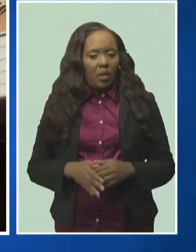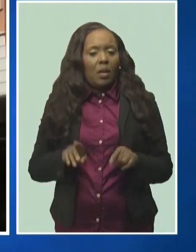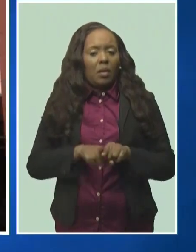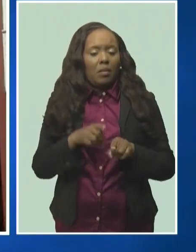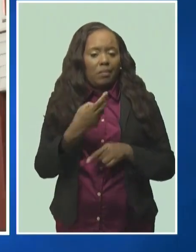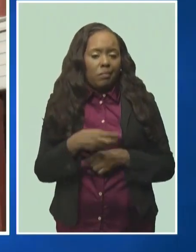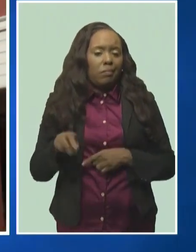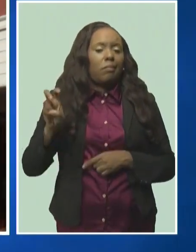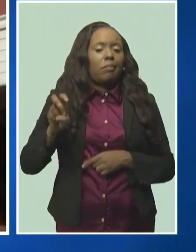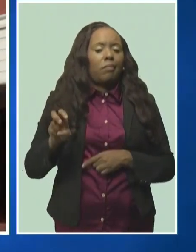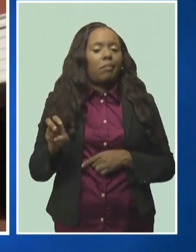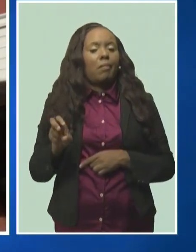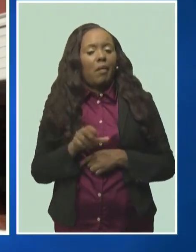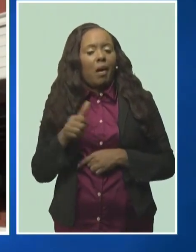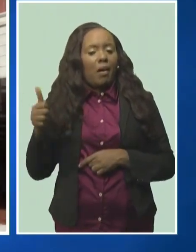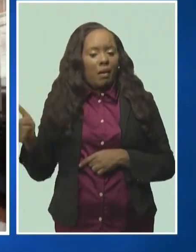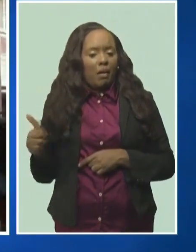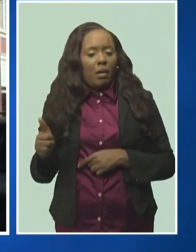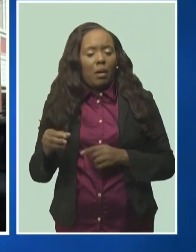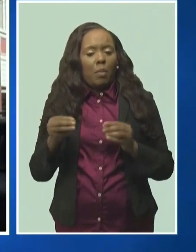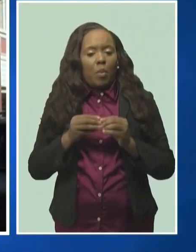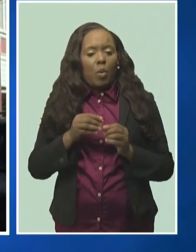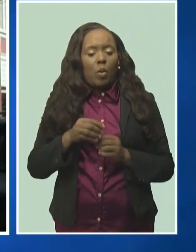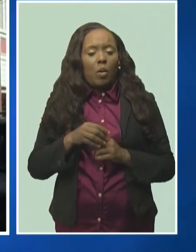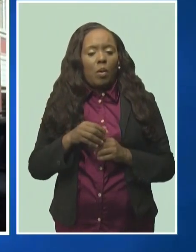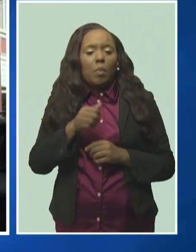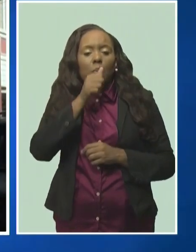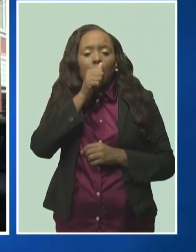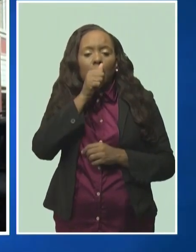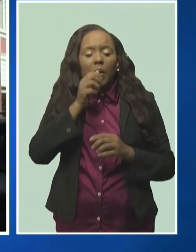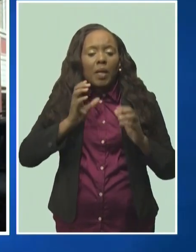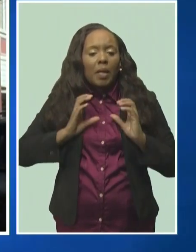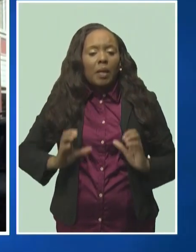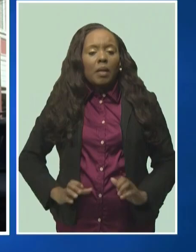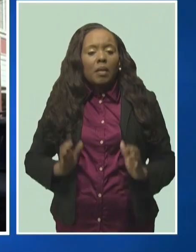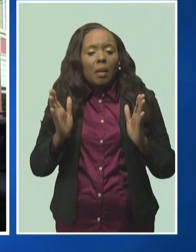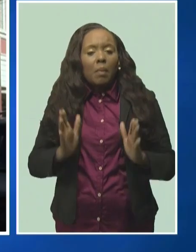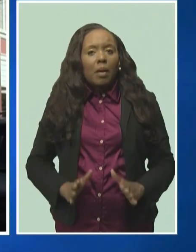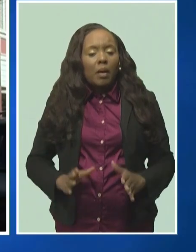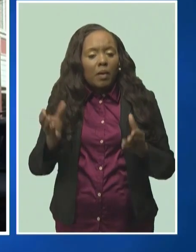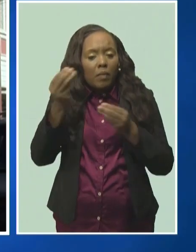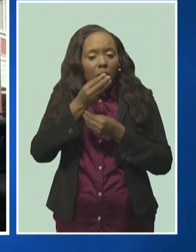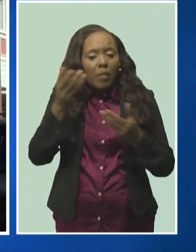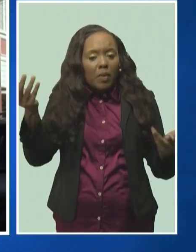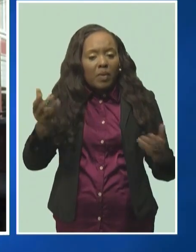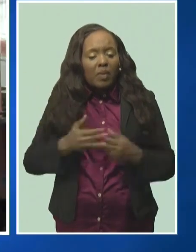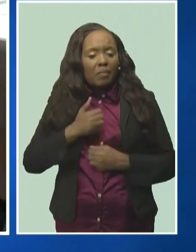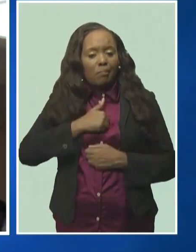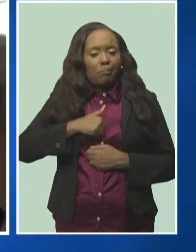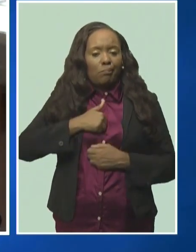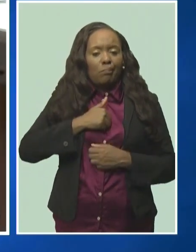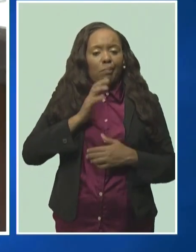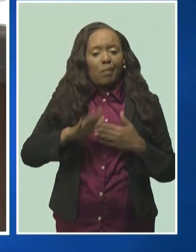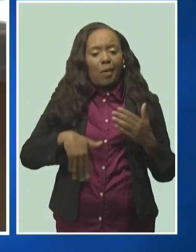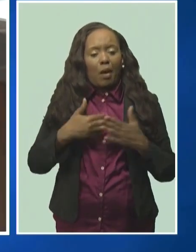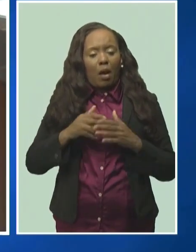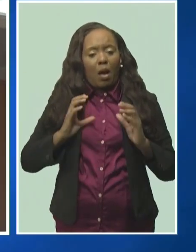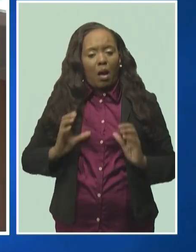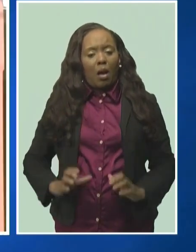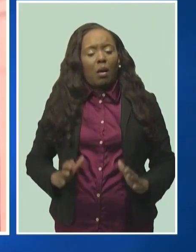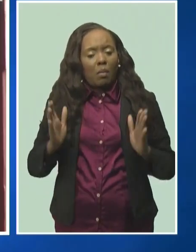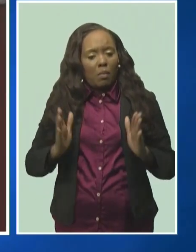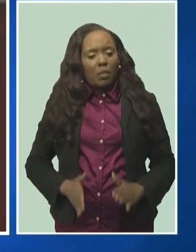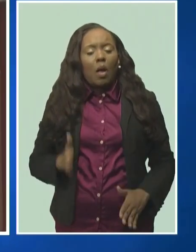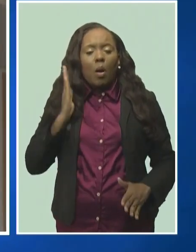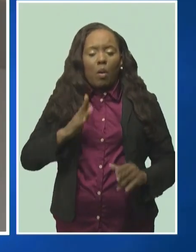to another platform and taken additional measures to protect client information. She says they apologized to all affected